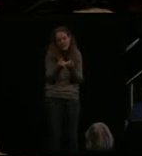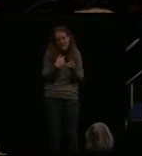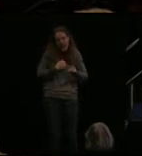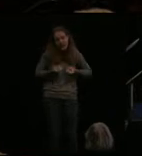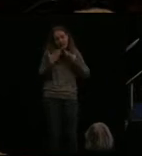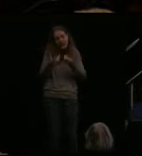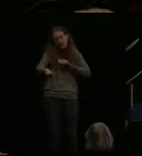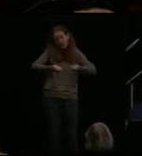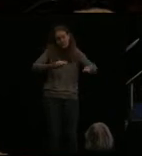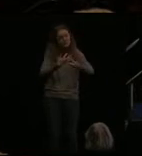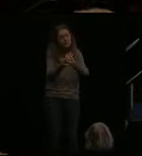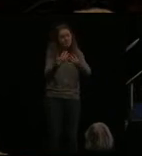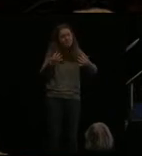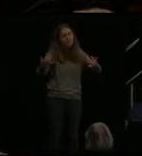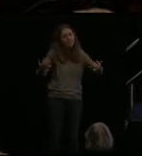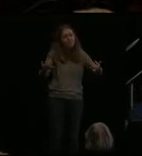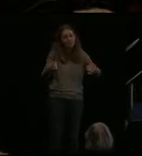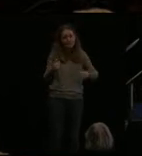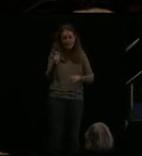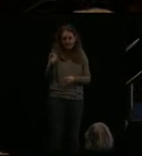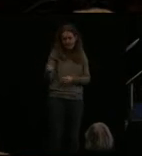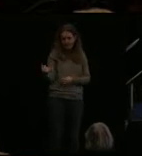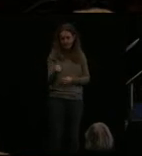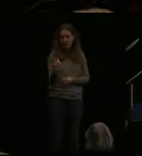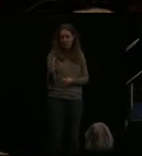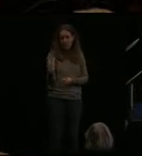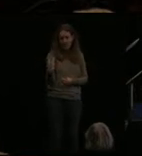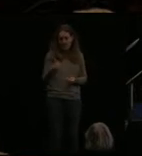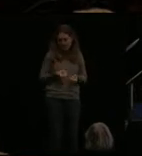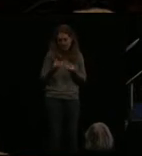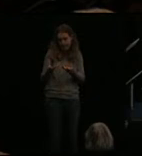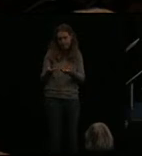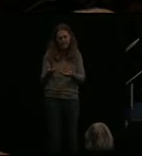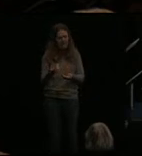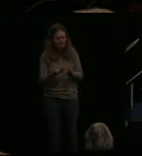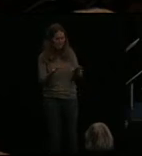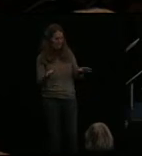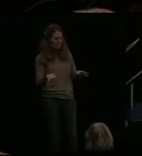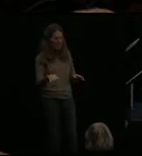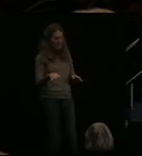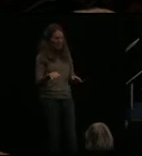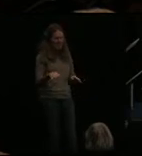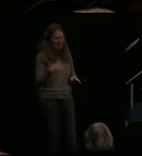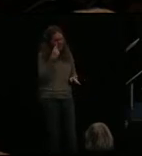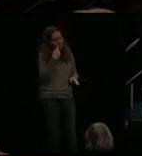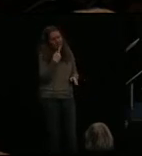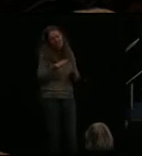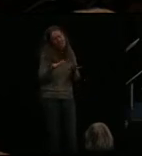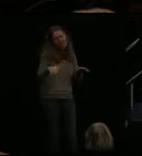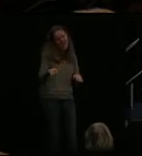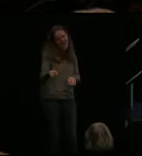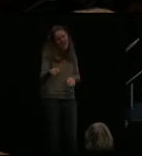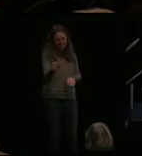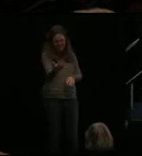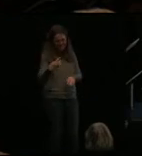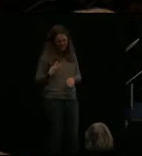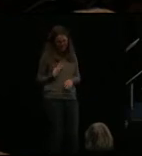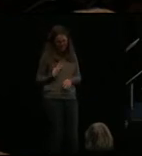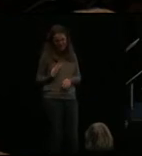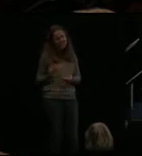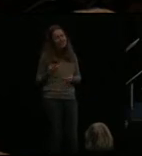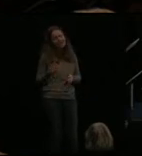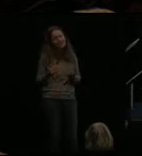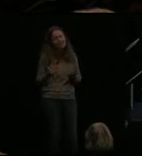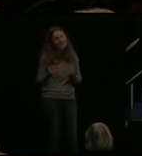put you in charge of many." The one who gave three could have said, "That's not fair. He's got five. I've only got three." The issue was not how many he had.